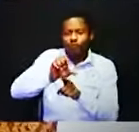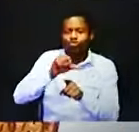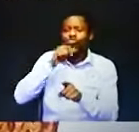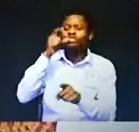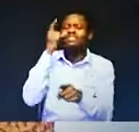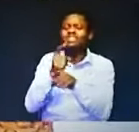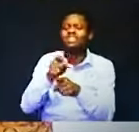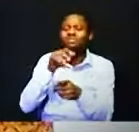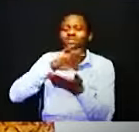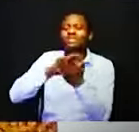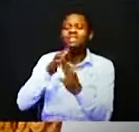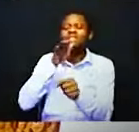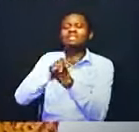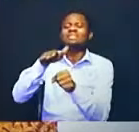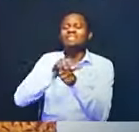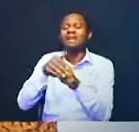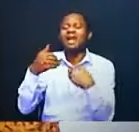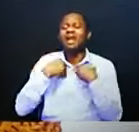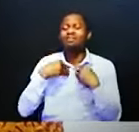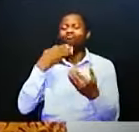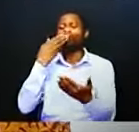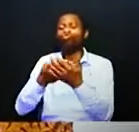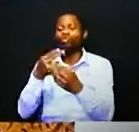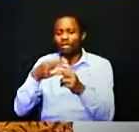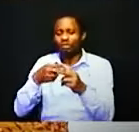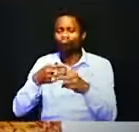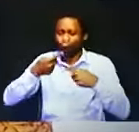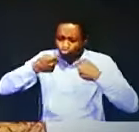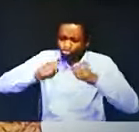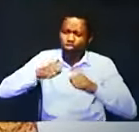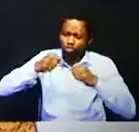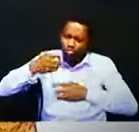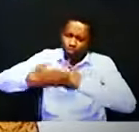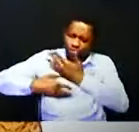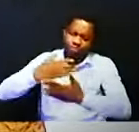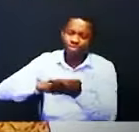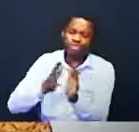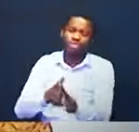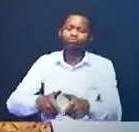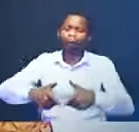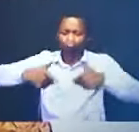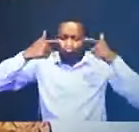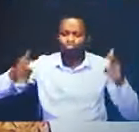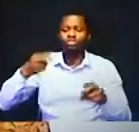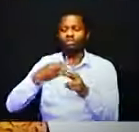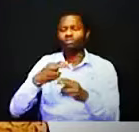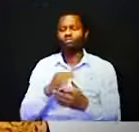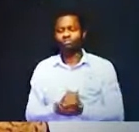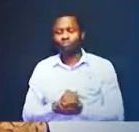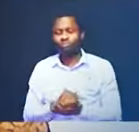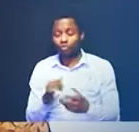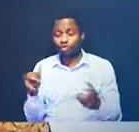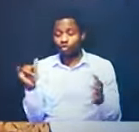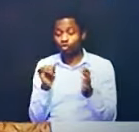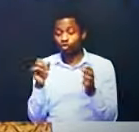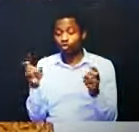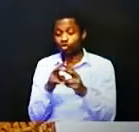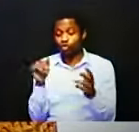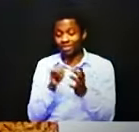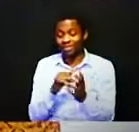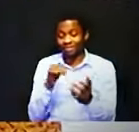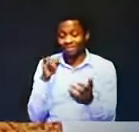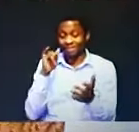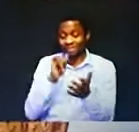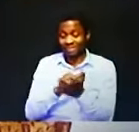me show nkran se bomodia firi se wodi mpa no nya din kesi. And that respect comes voluntarily. Na sa obuo no de be ma